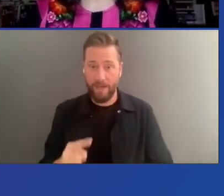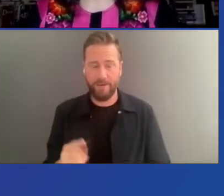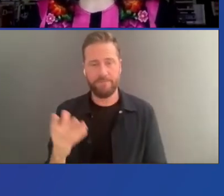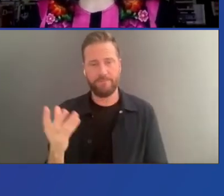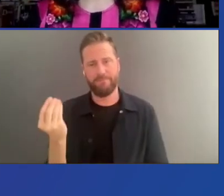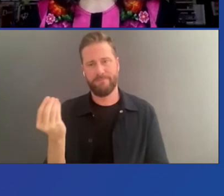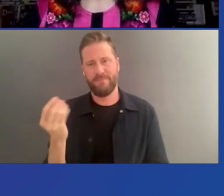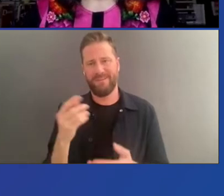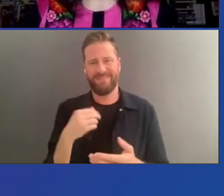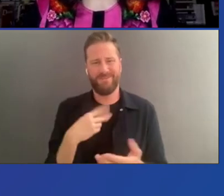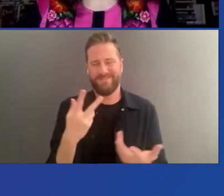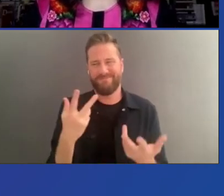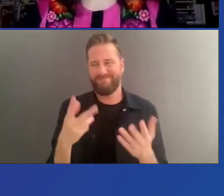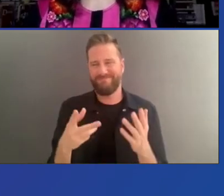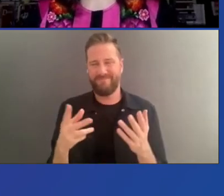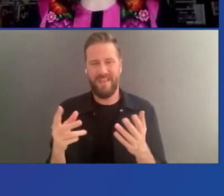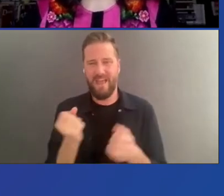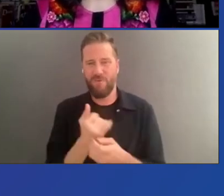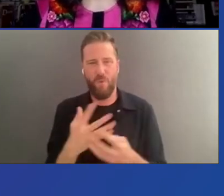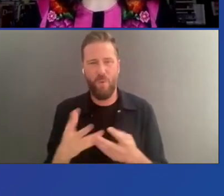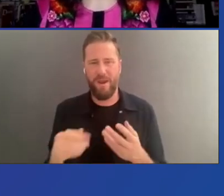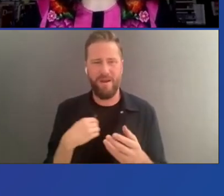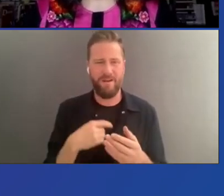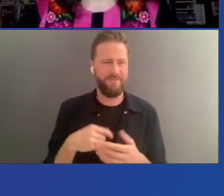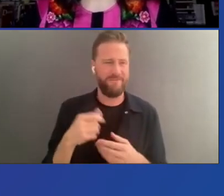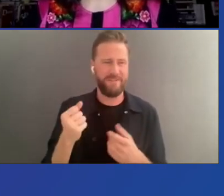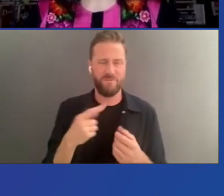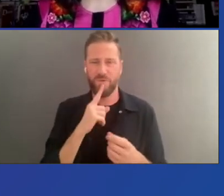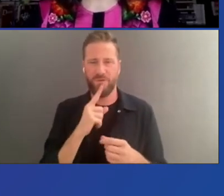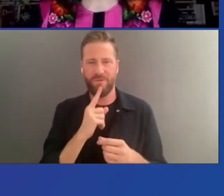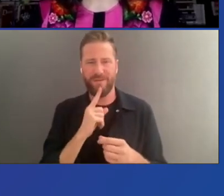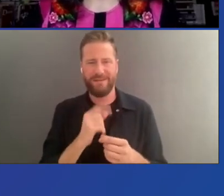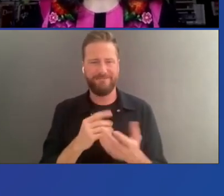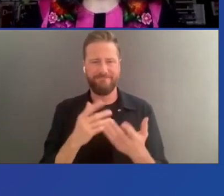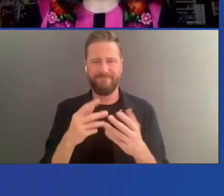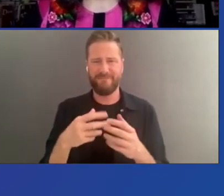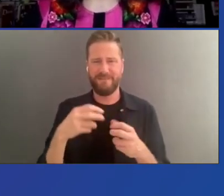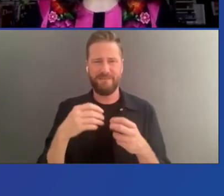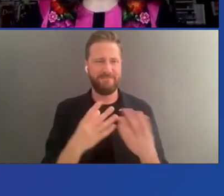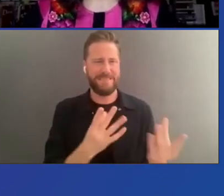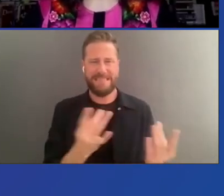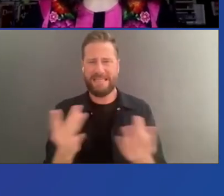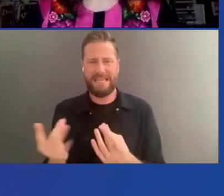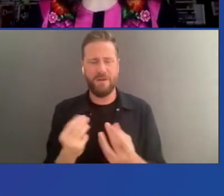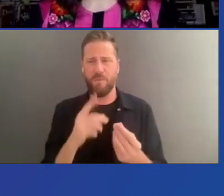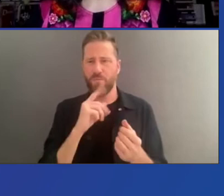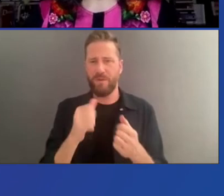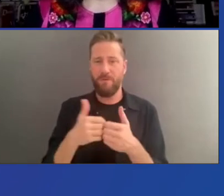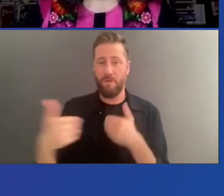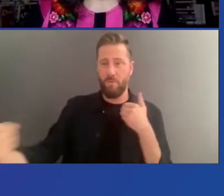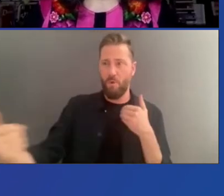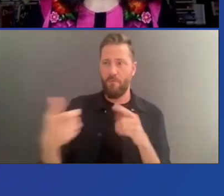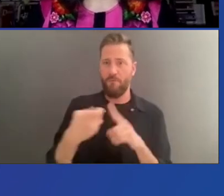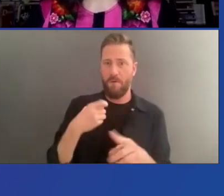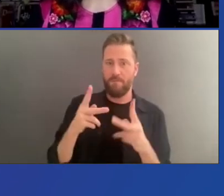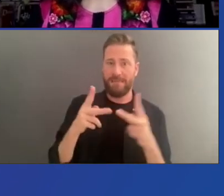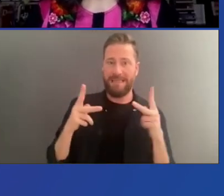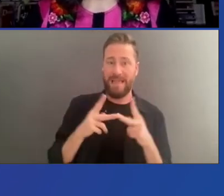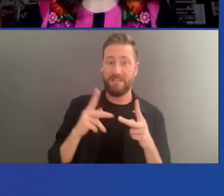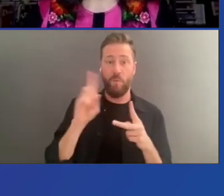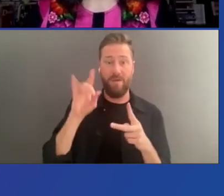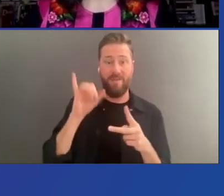a double-edged sword everywhere, I think, from all sides of it, to be so far removed from the space where it was